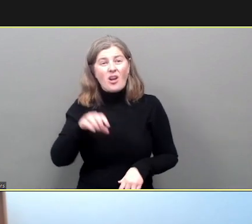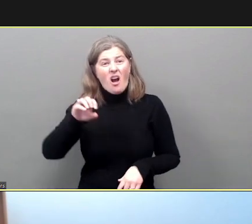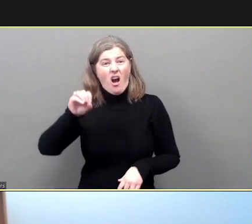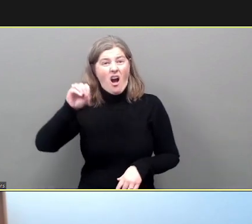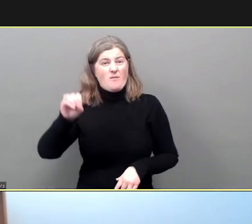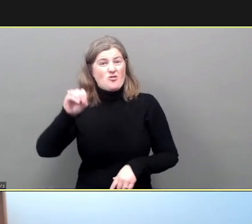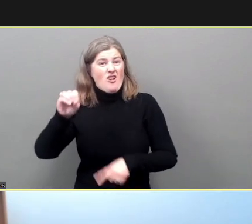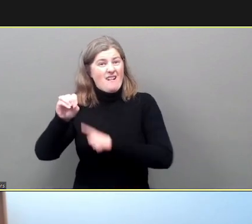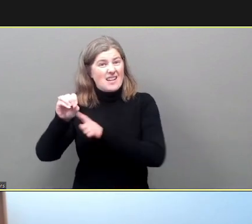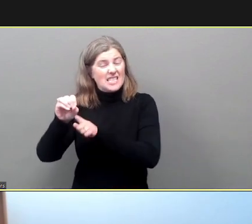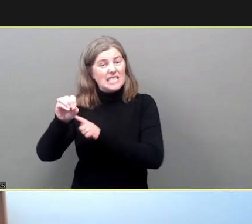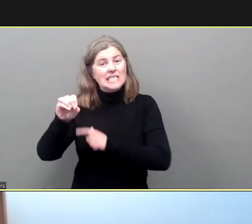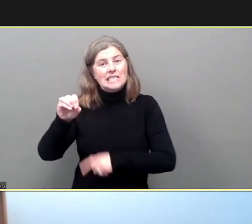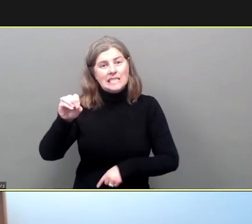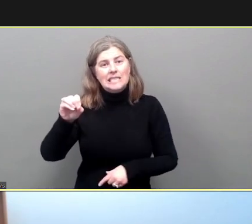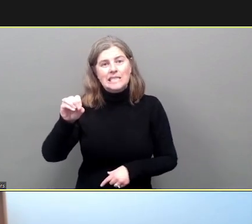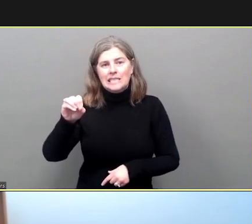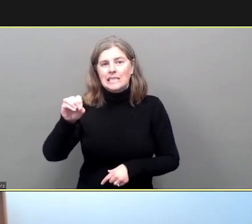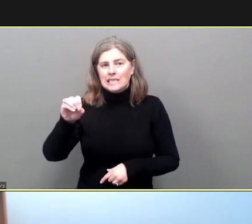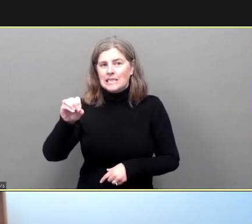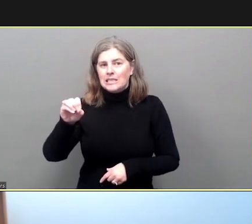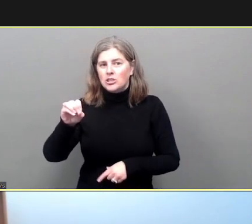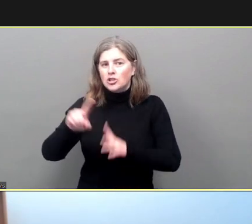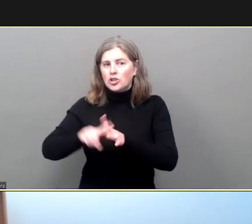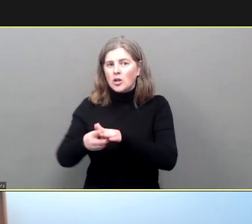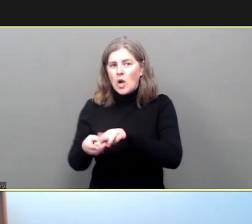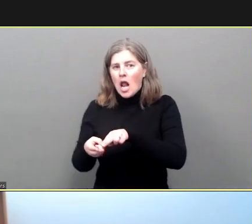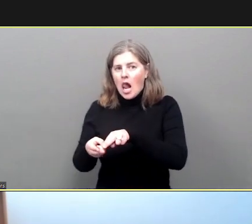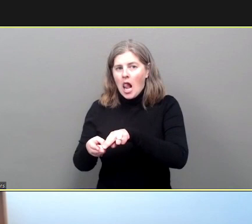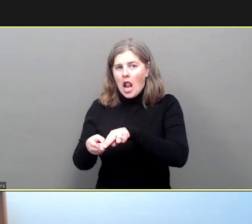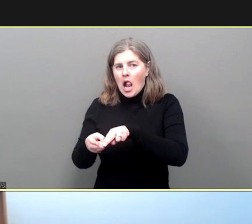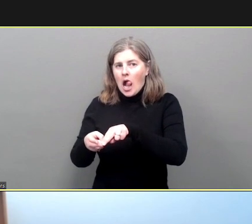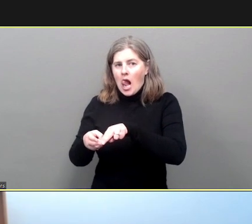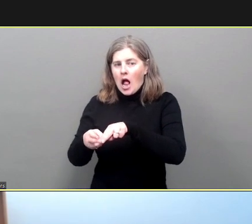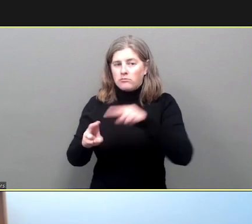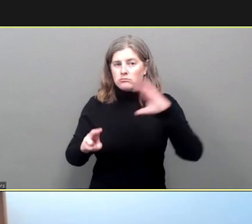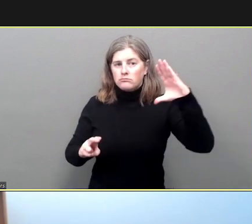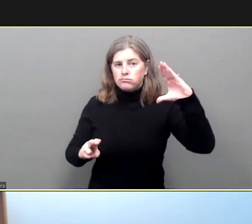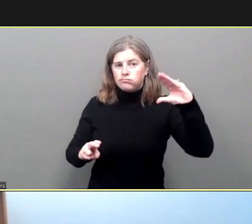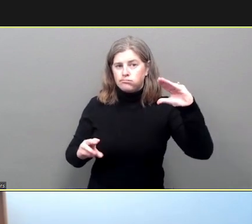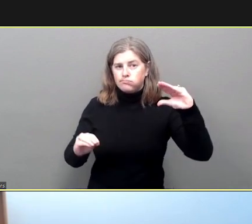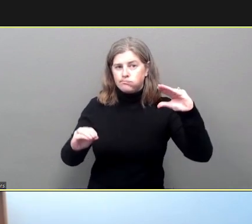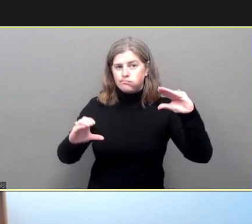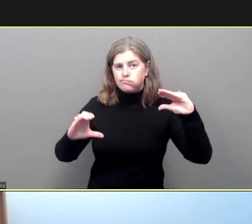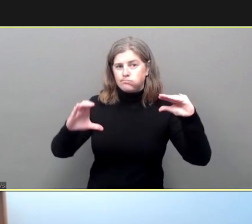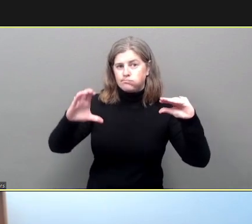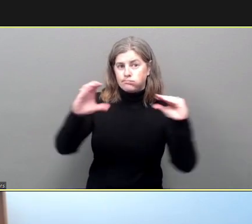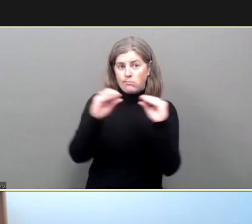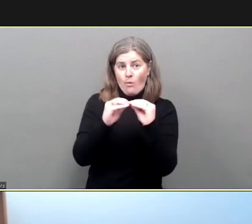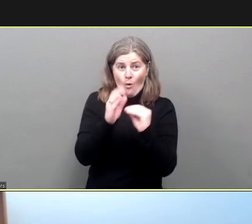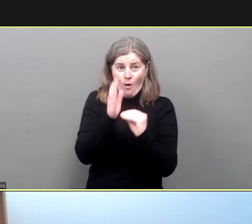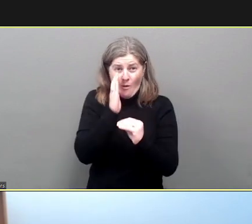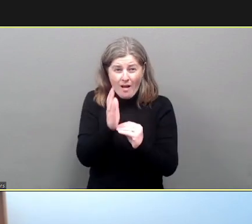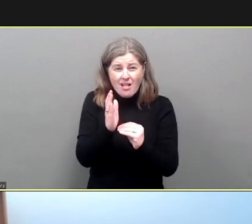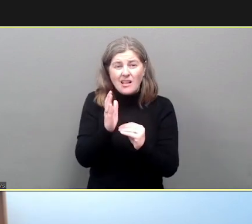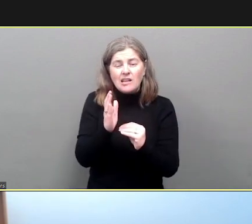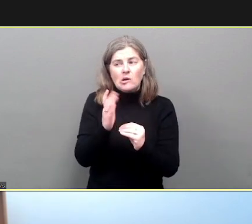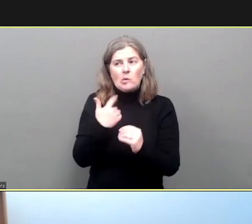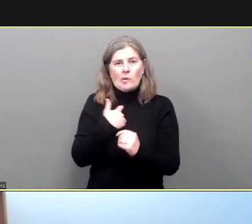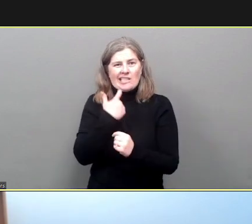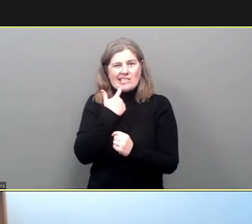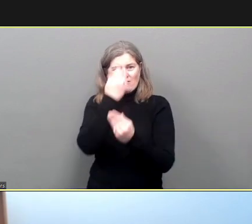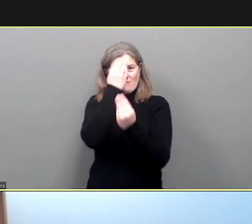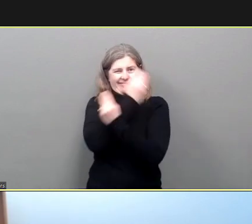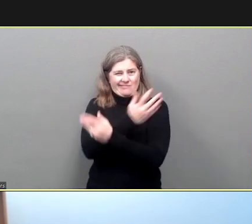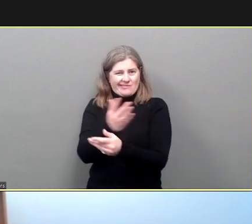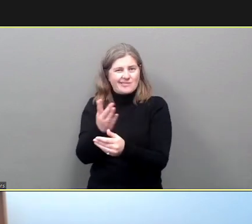Omicron is increasing in proportion across the United States. We did report out recently our